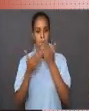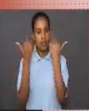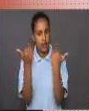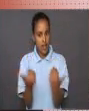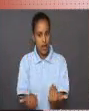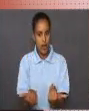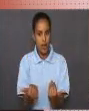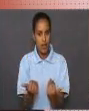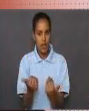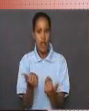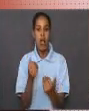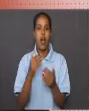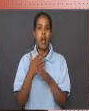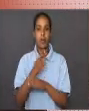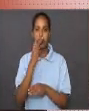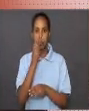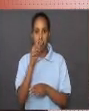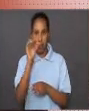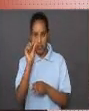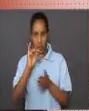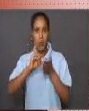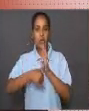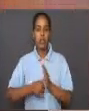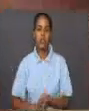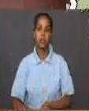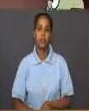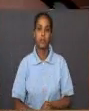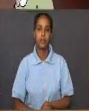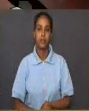now, and I will see you in a few minutes.